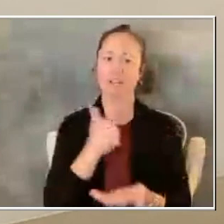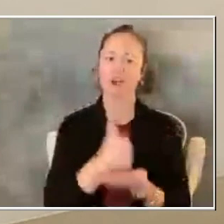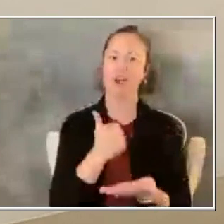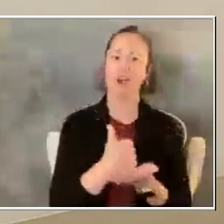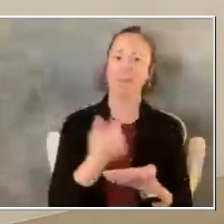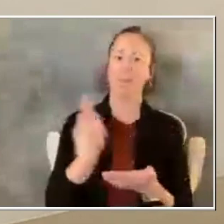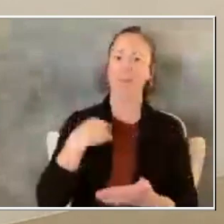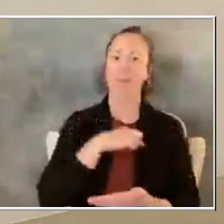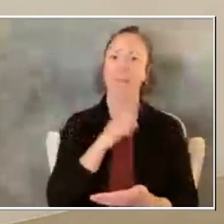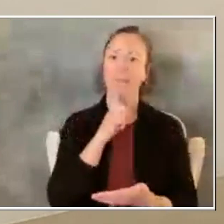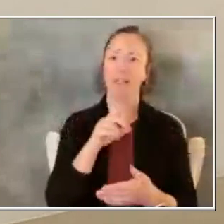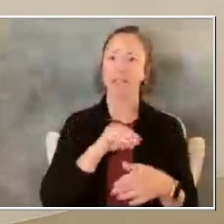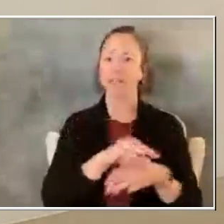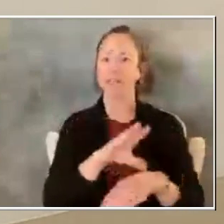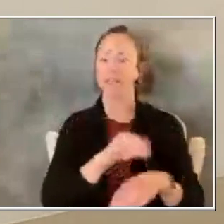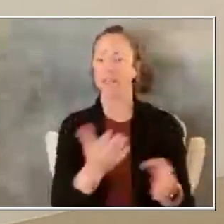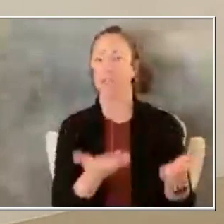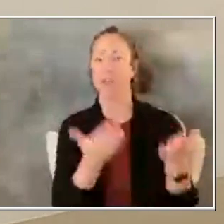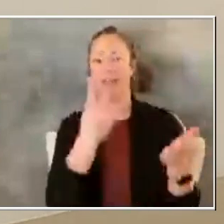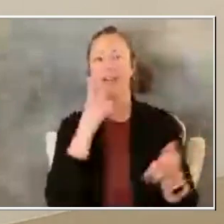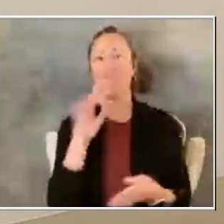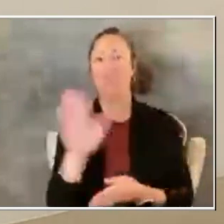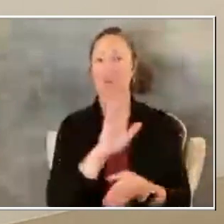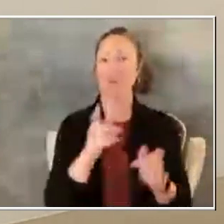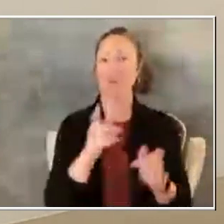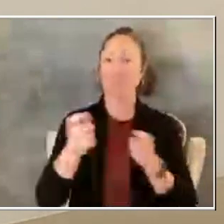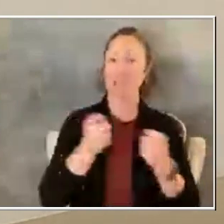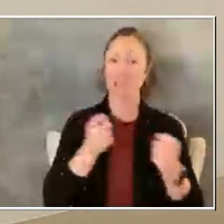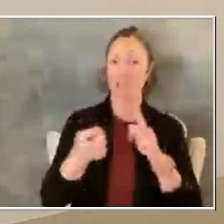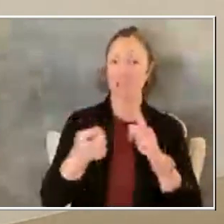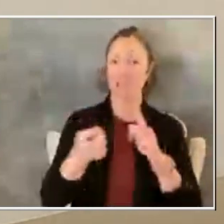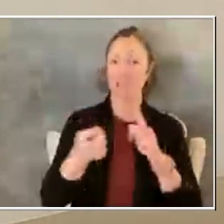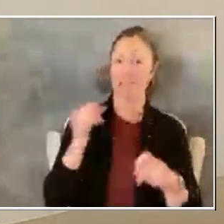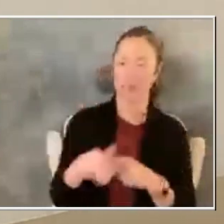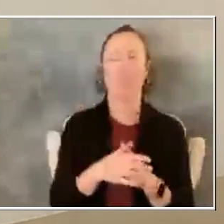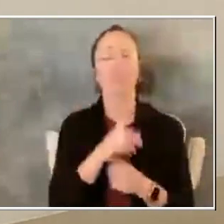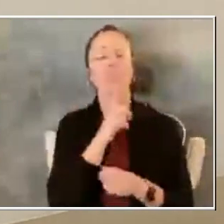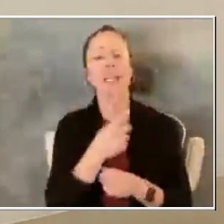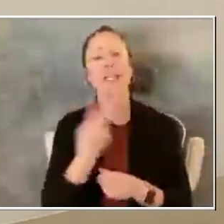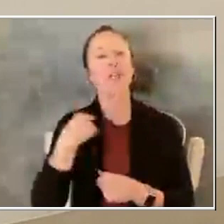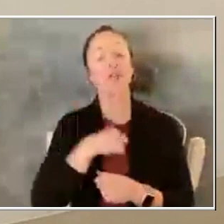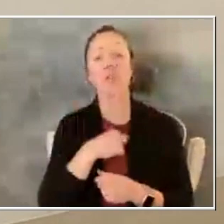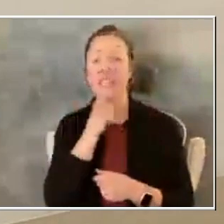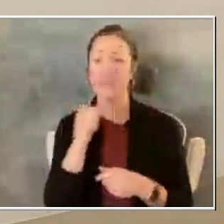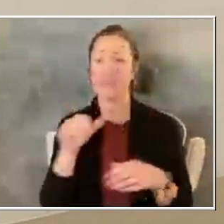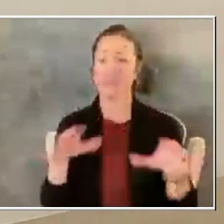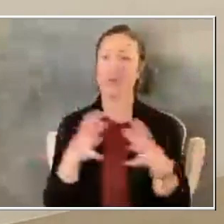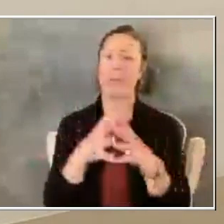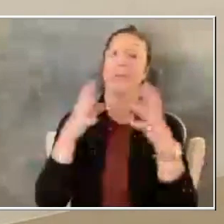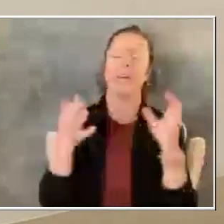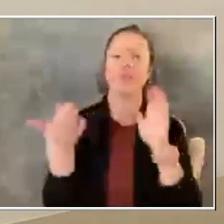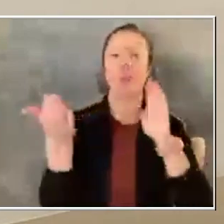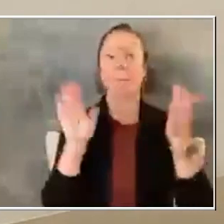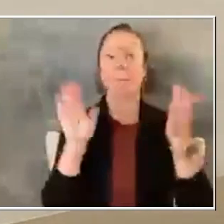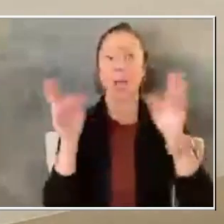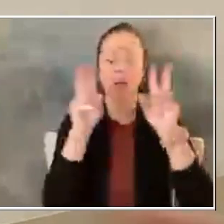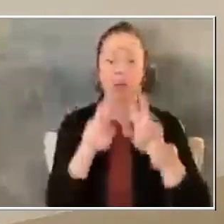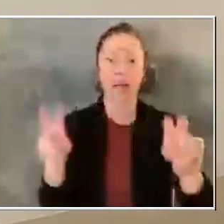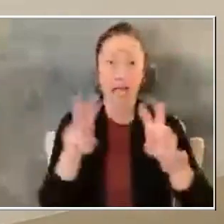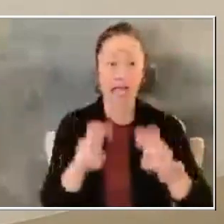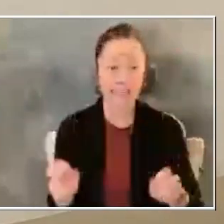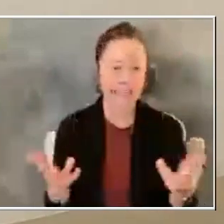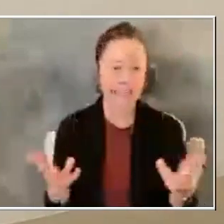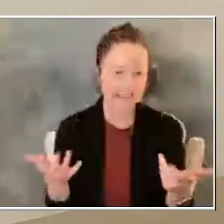guide recommendations for their management from there. So we don't really do a lot of comparative analysis aside